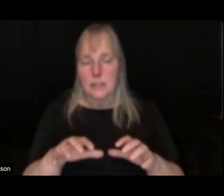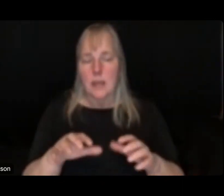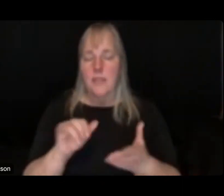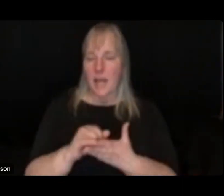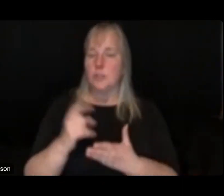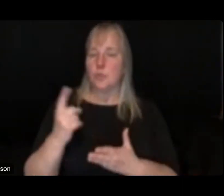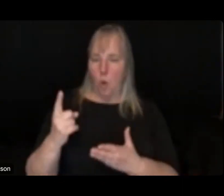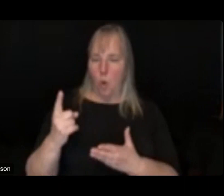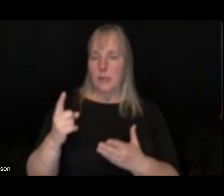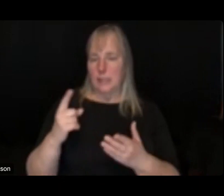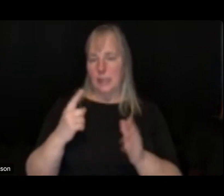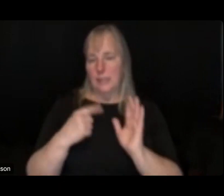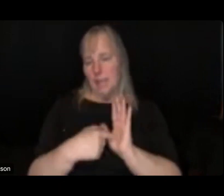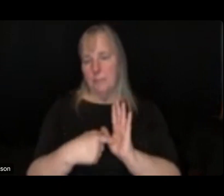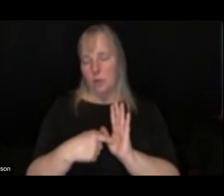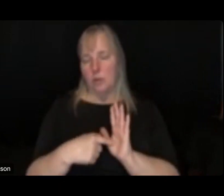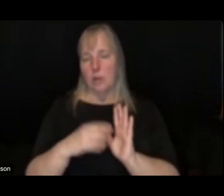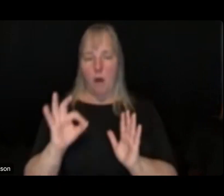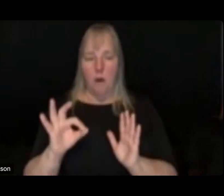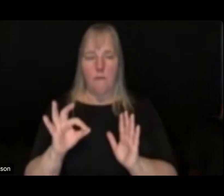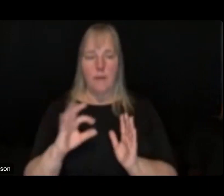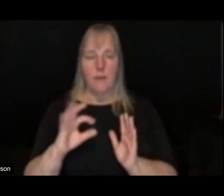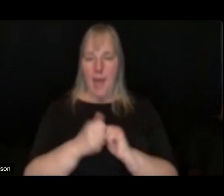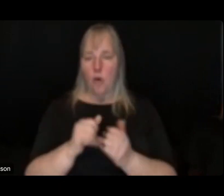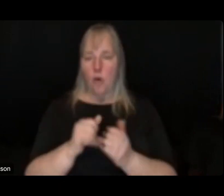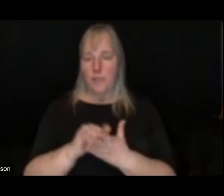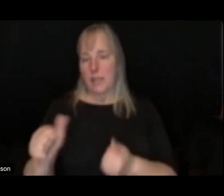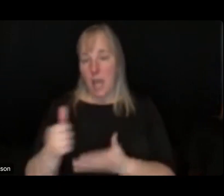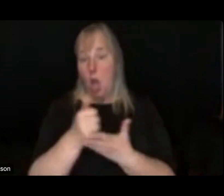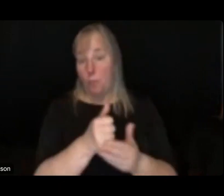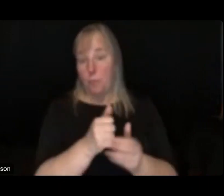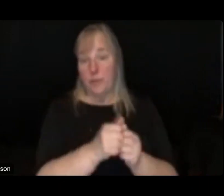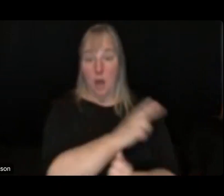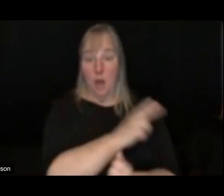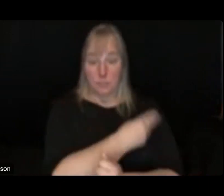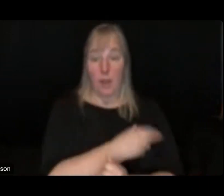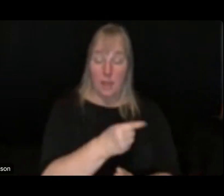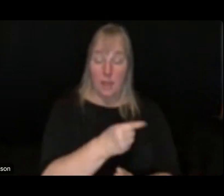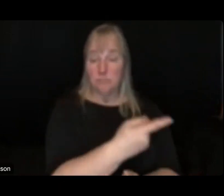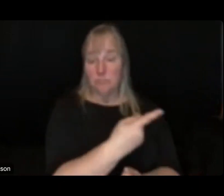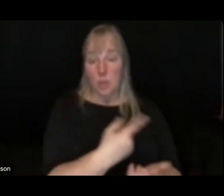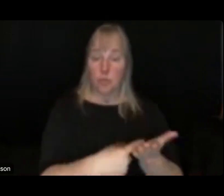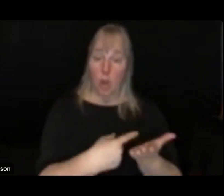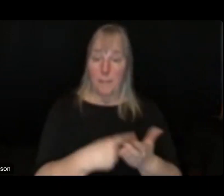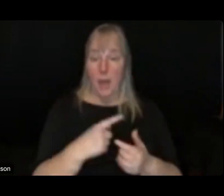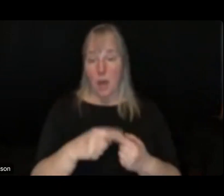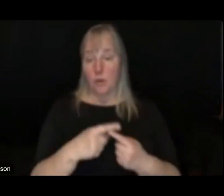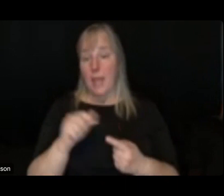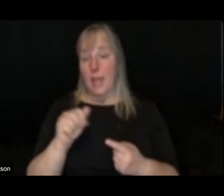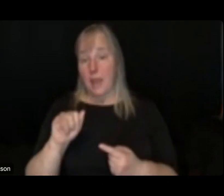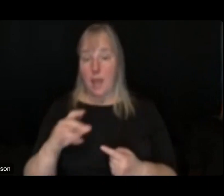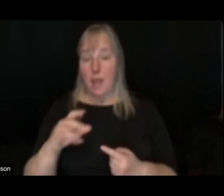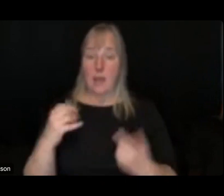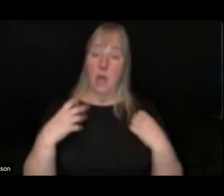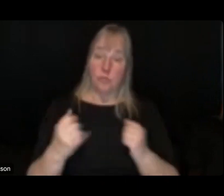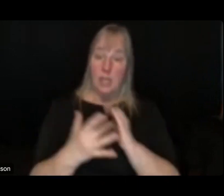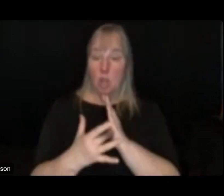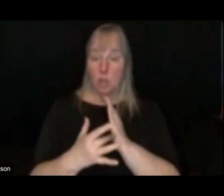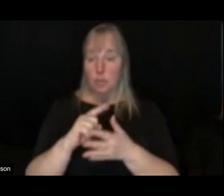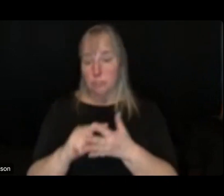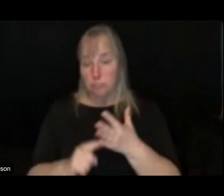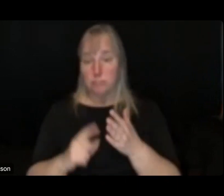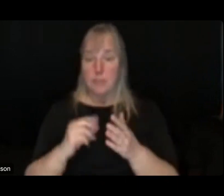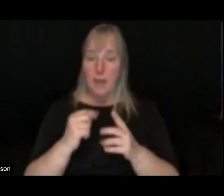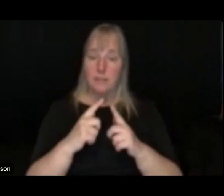how that could help in the hospital. And he thinks, and now we were talking a little bit about AI and health technologies and things like that. So I